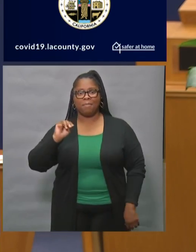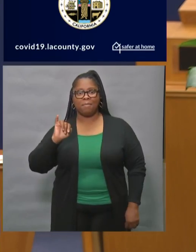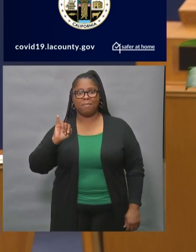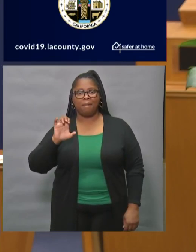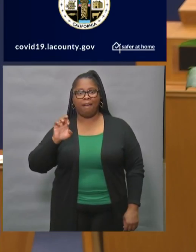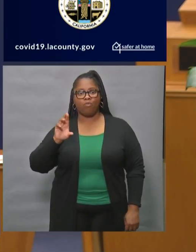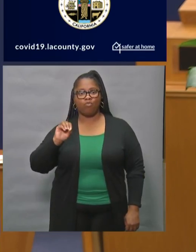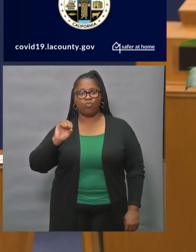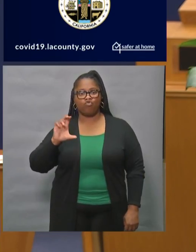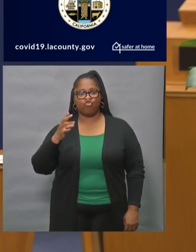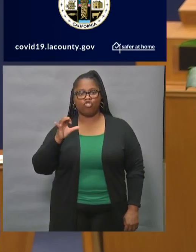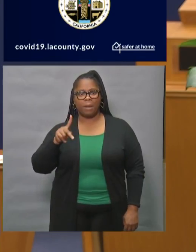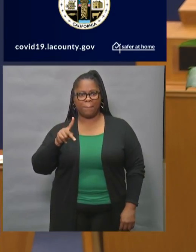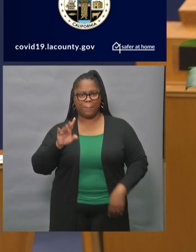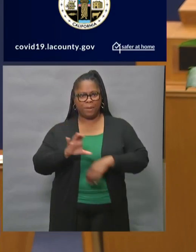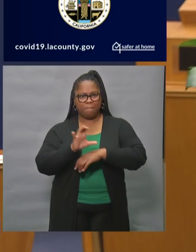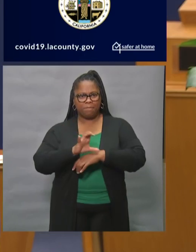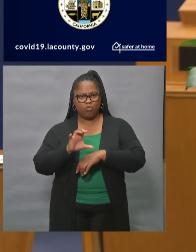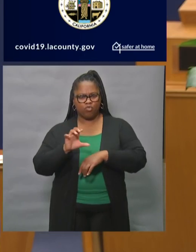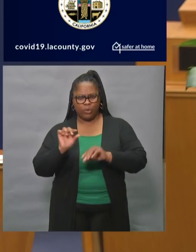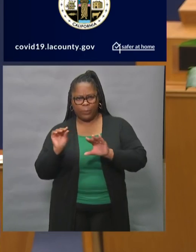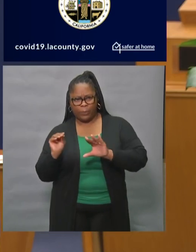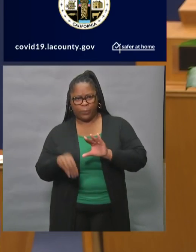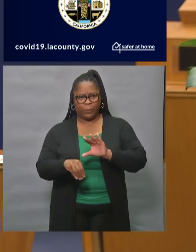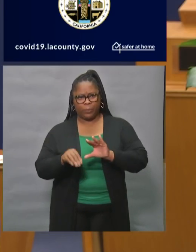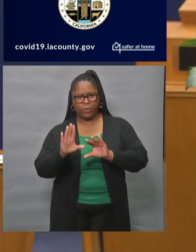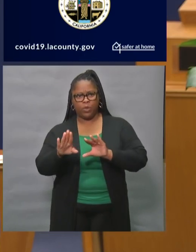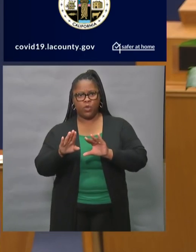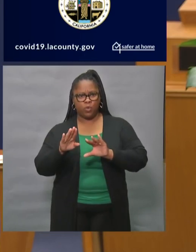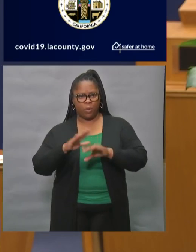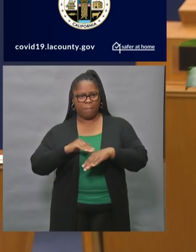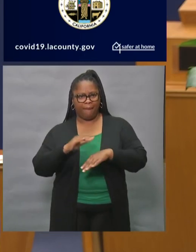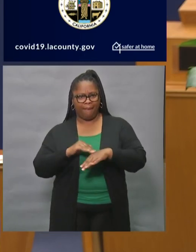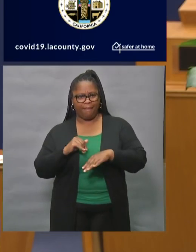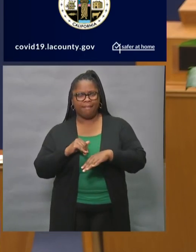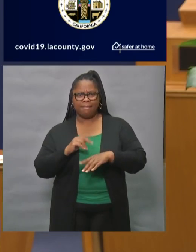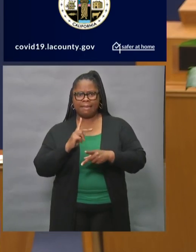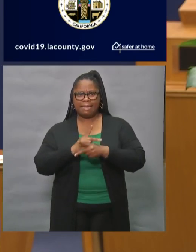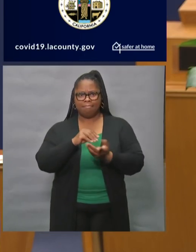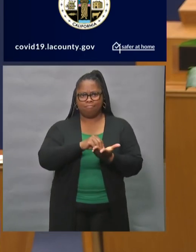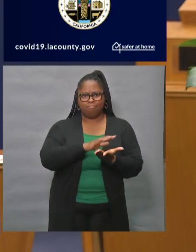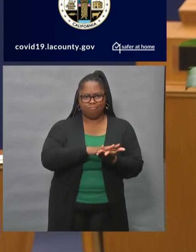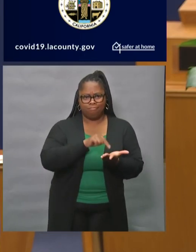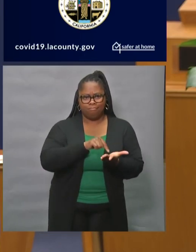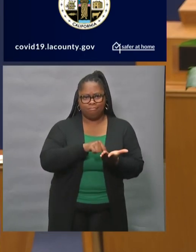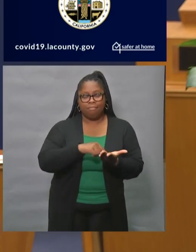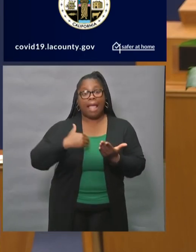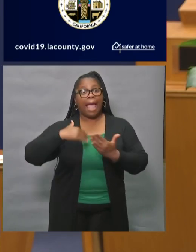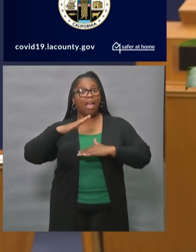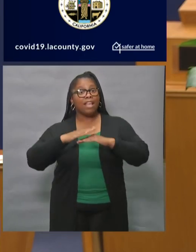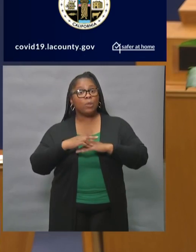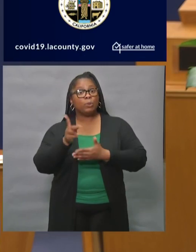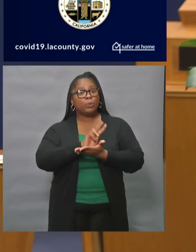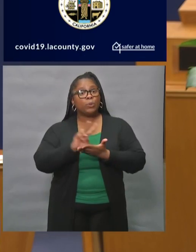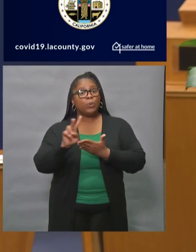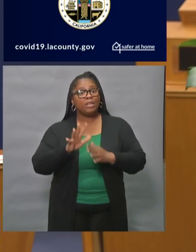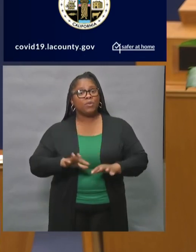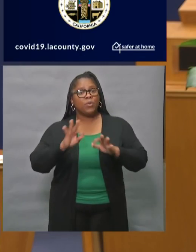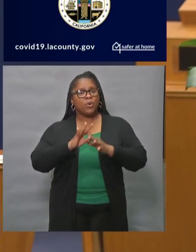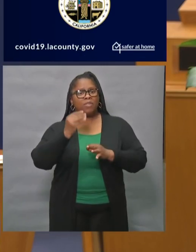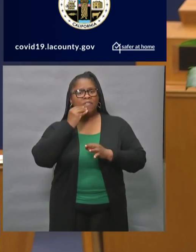those documents. At all times, have at least 2 weeks' worth of your pet supplies, including food, treats,